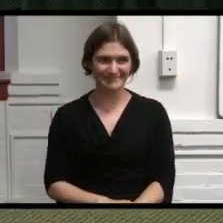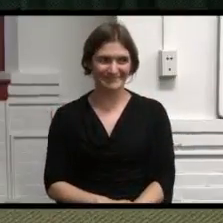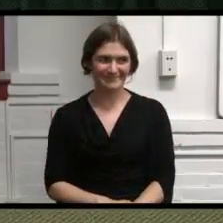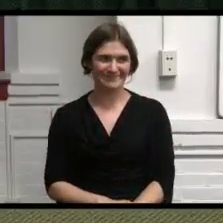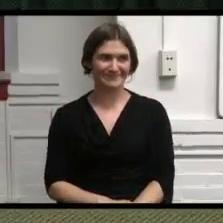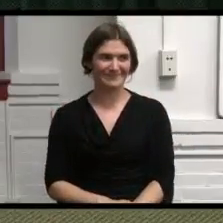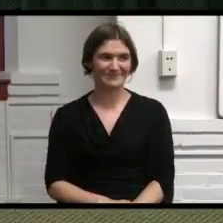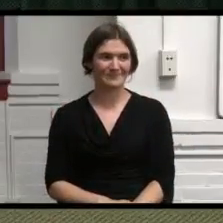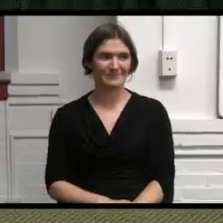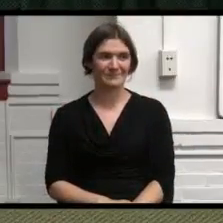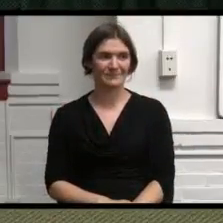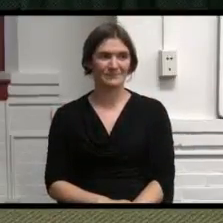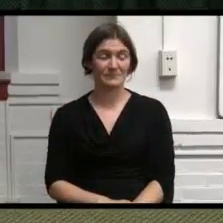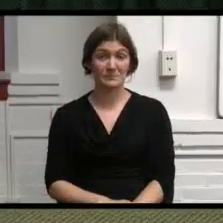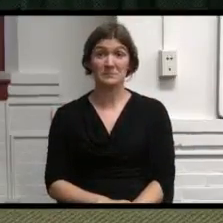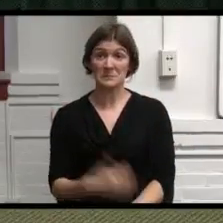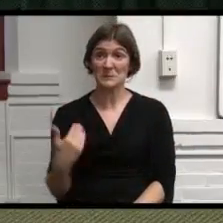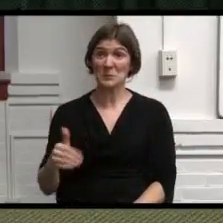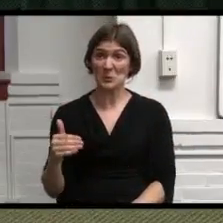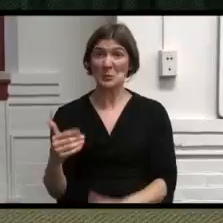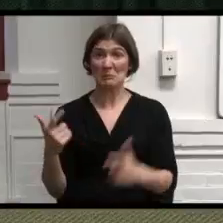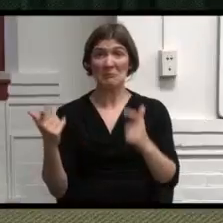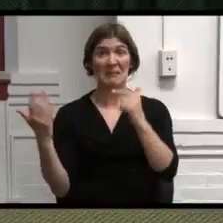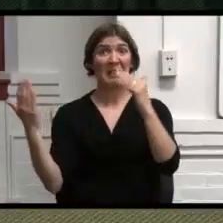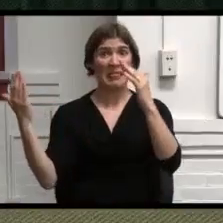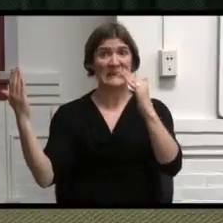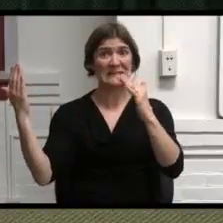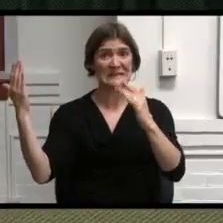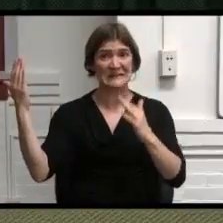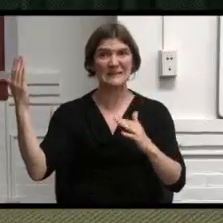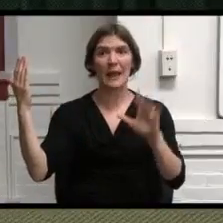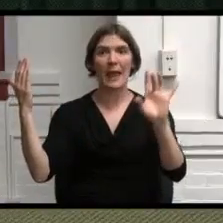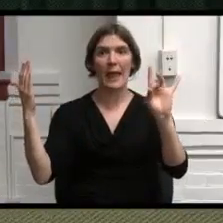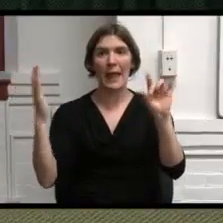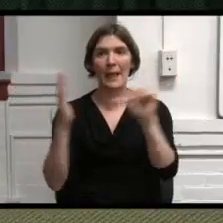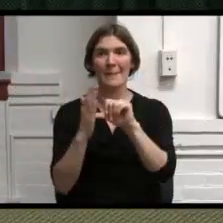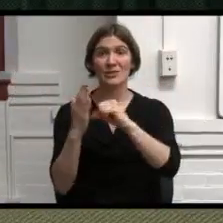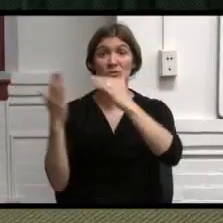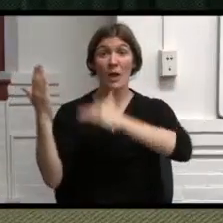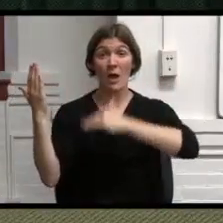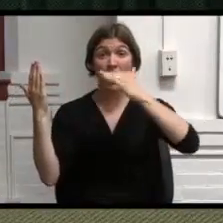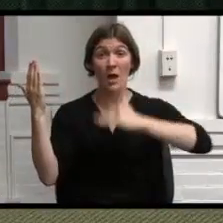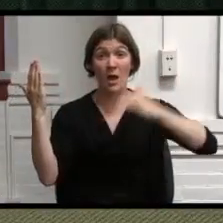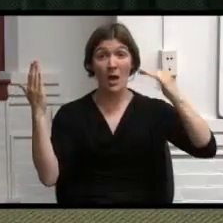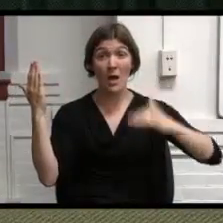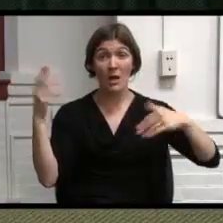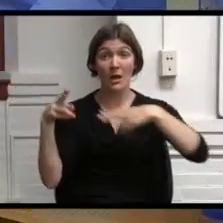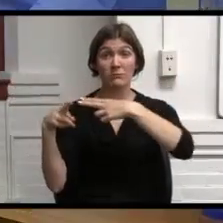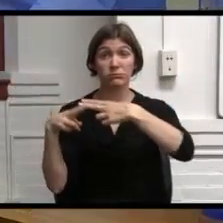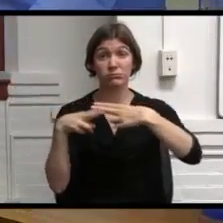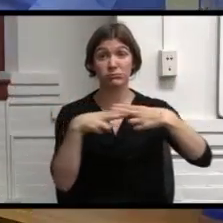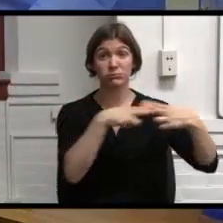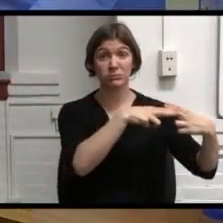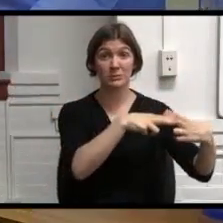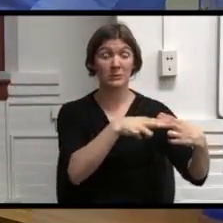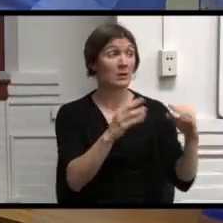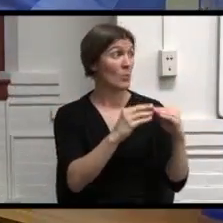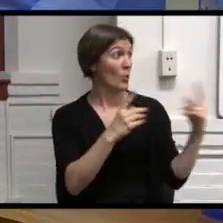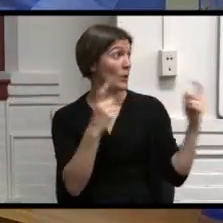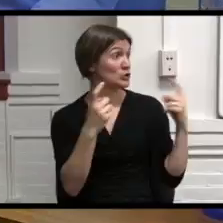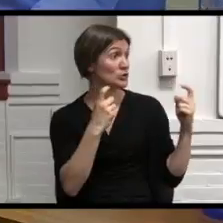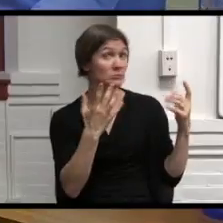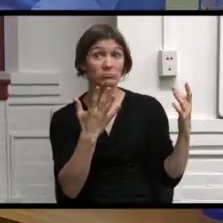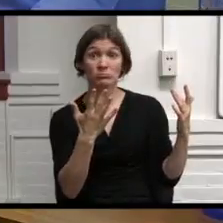Could read the list. It's a very long list. It is. Any more questions from the